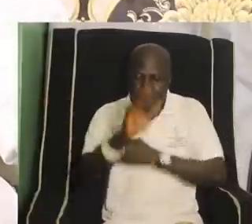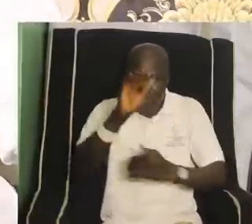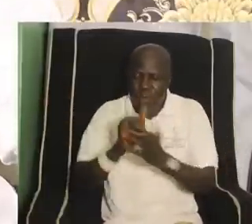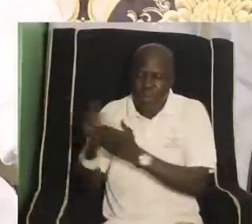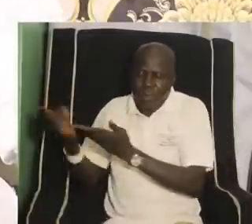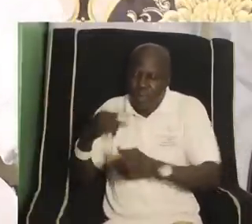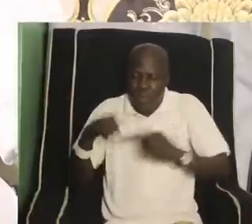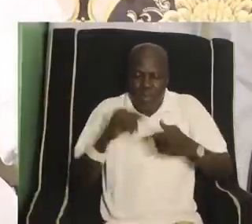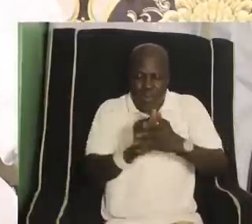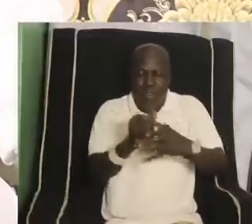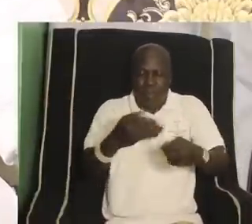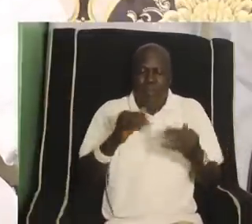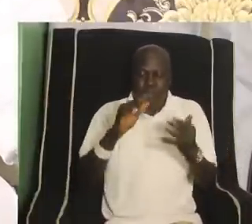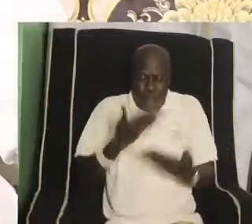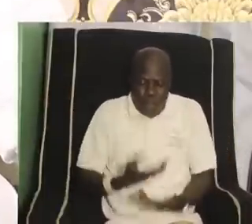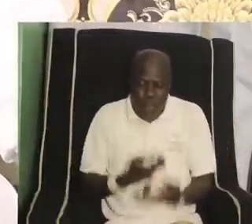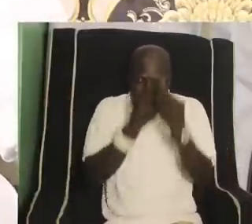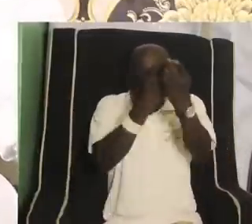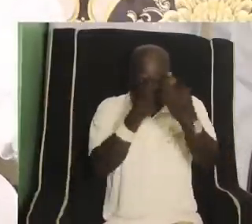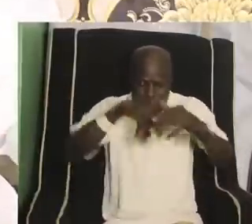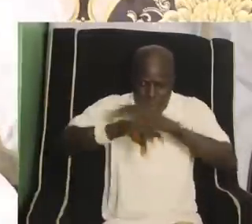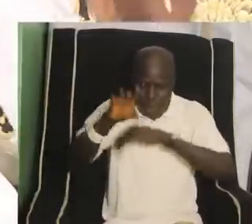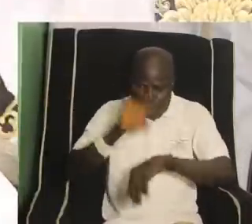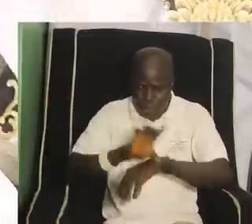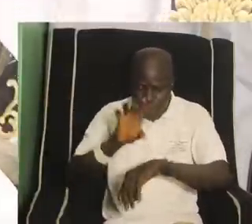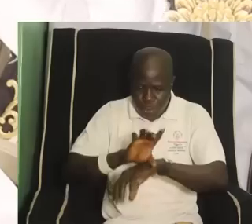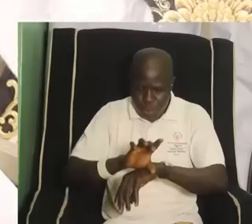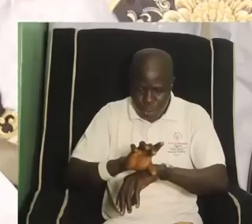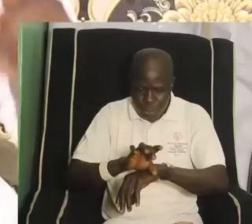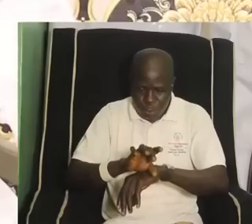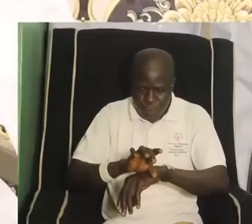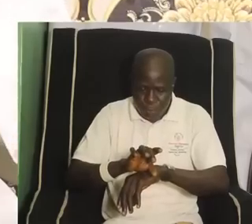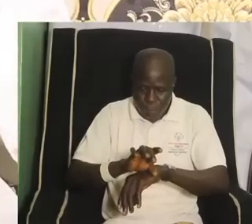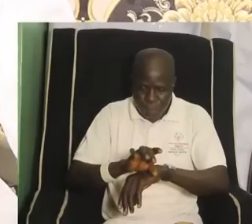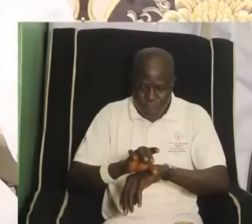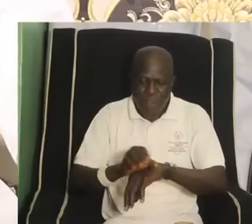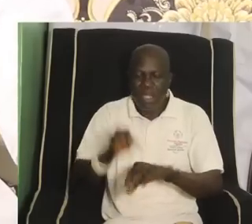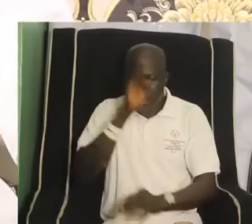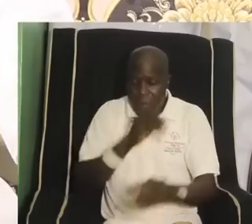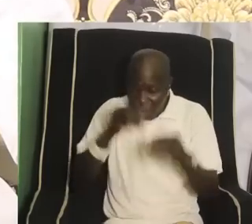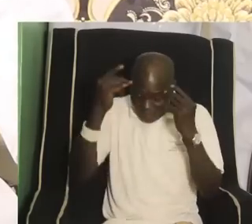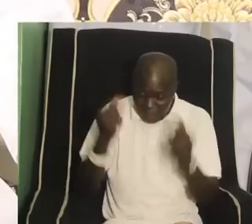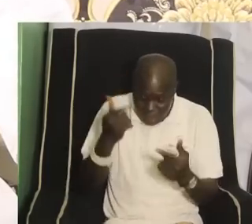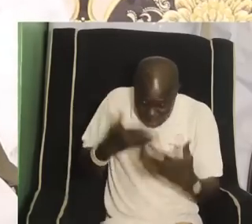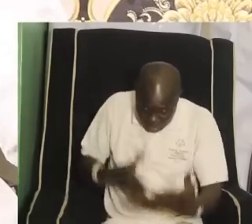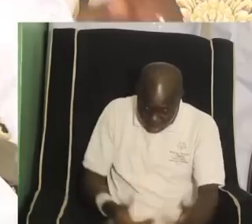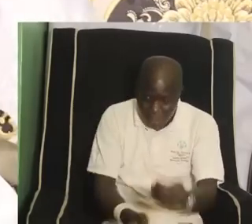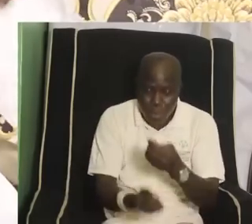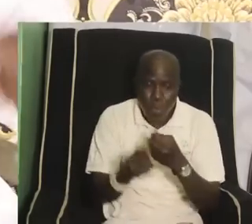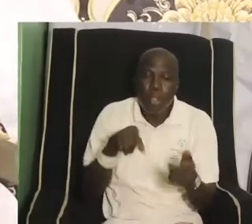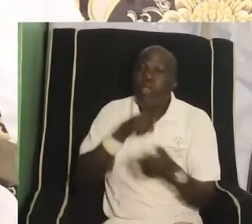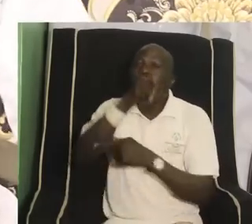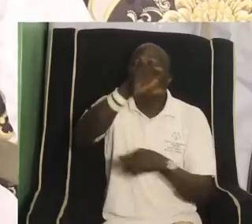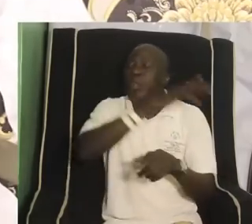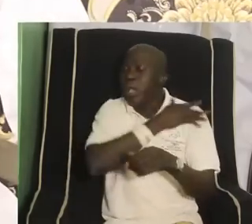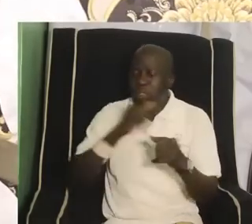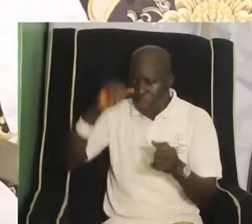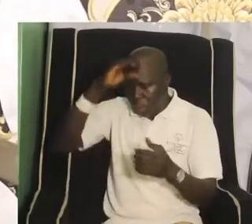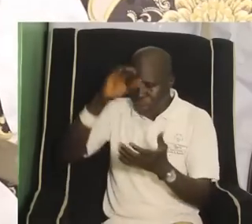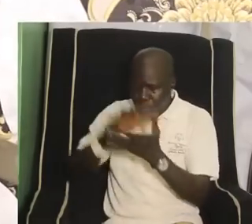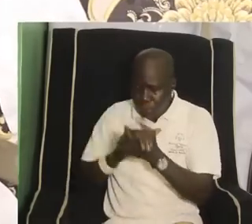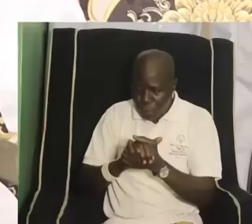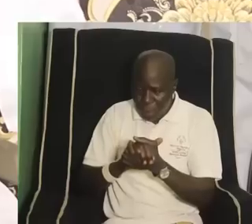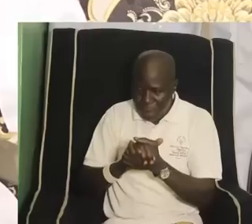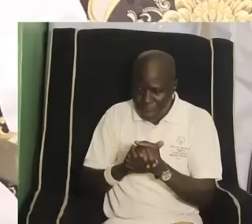If you have not got taking that child for the child education, it's your daughter says so. Immediately you take the child to you and